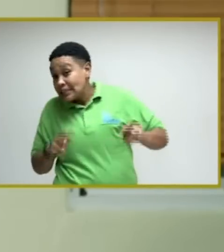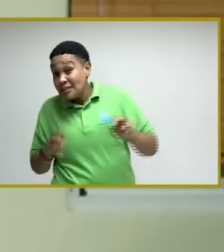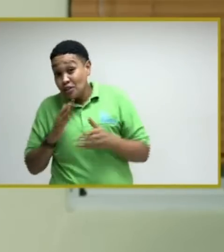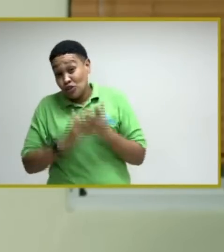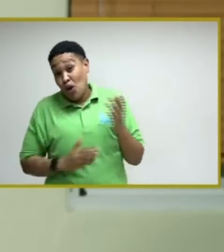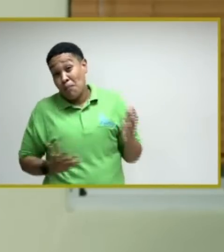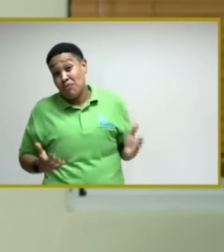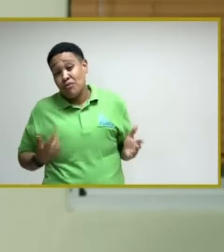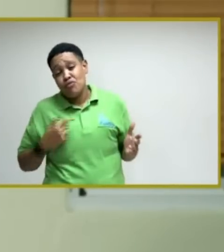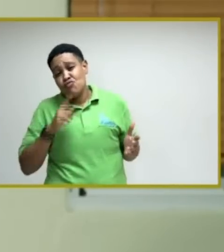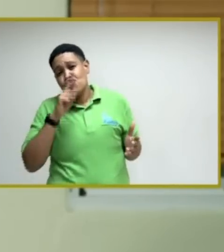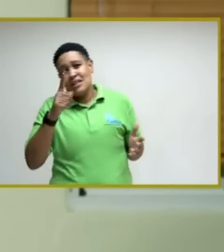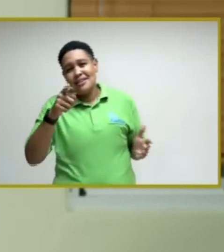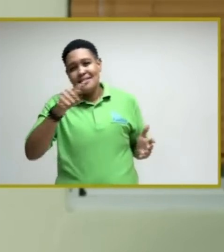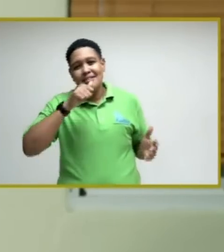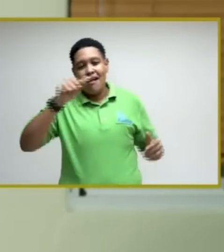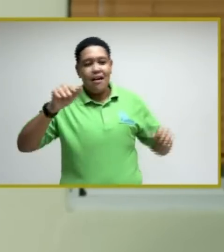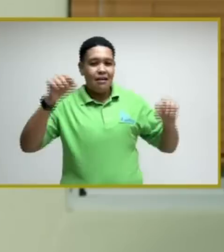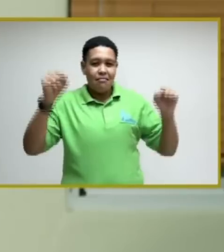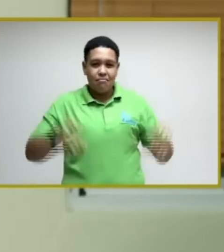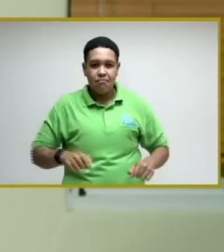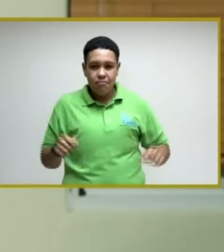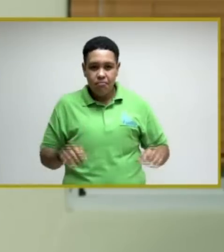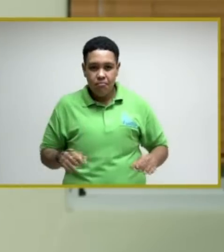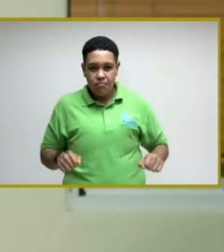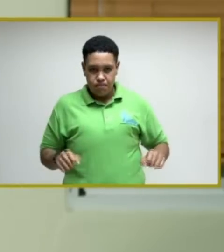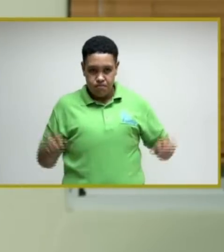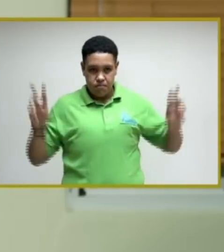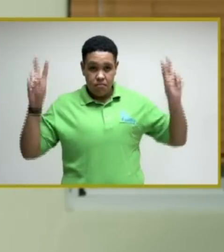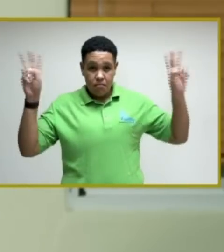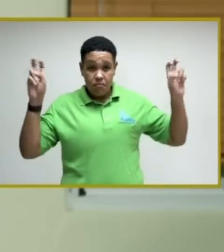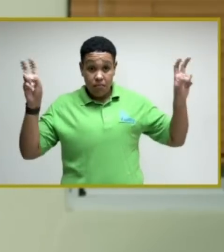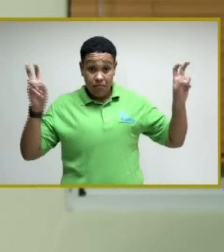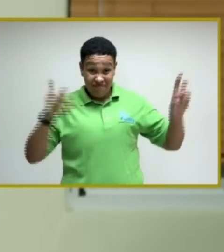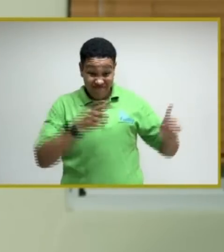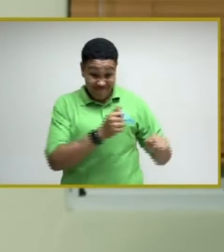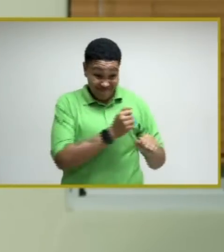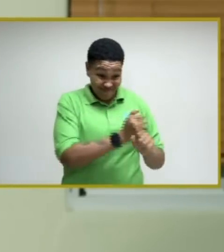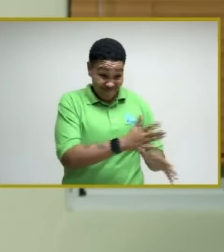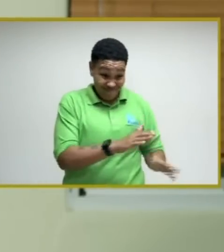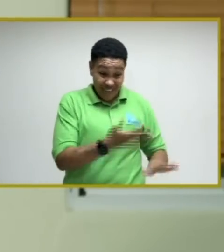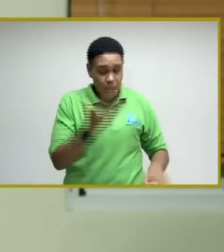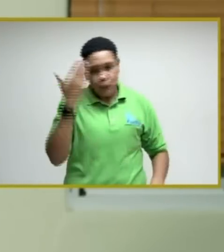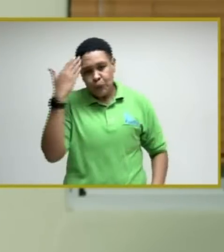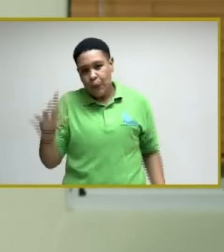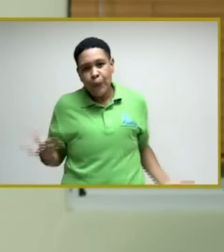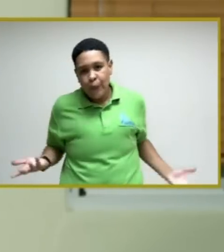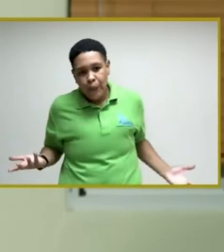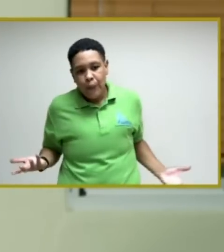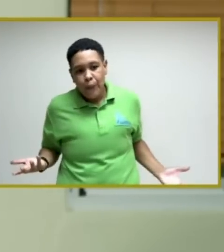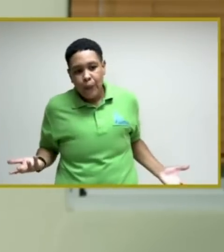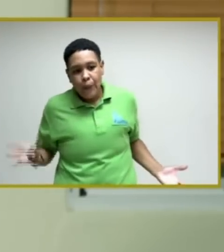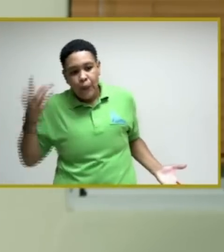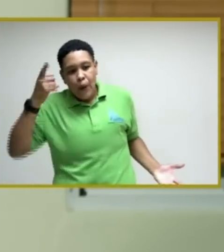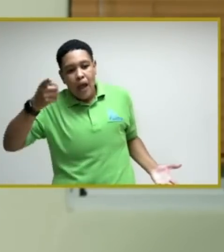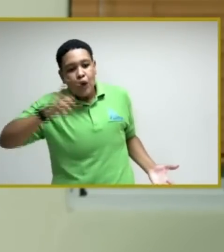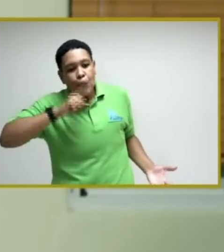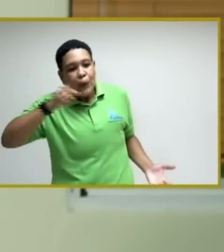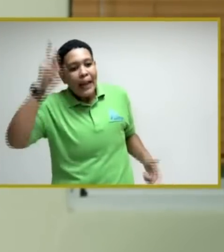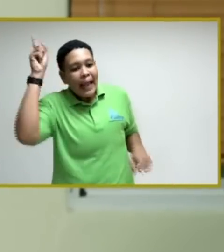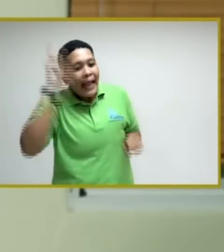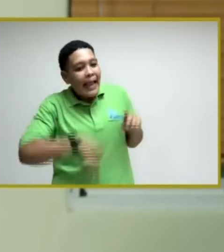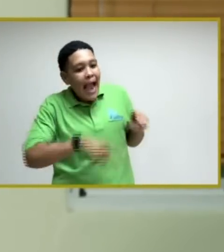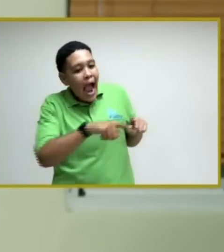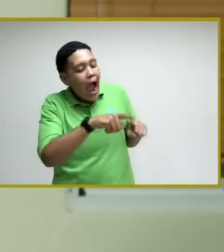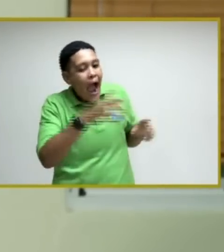truly, you're not able to classify at some point because you can't really make